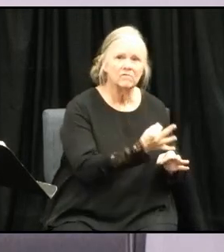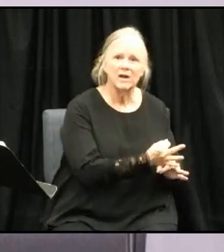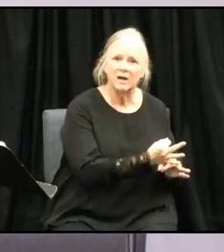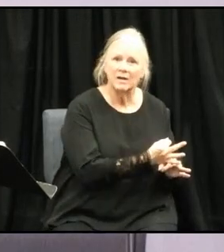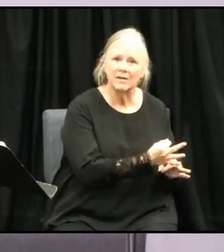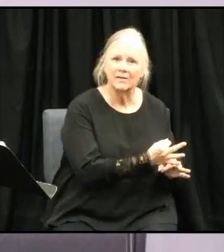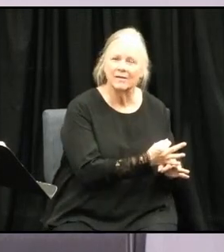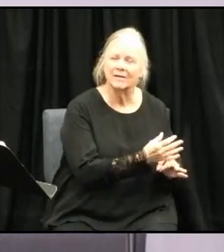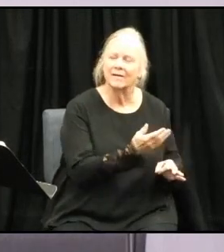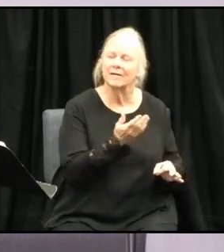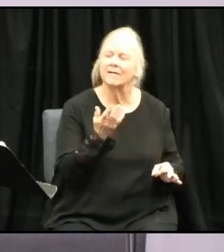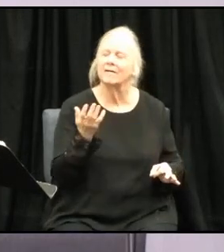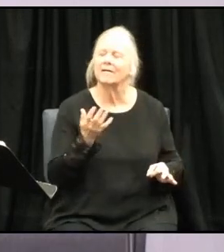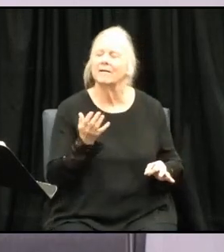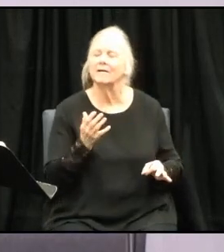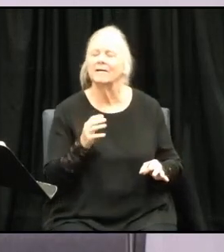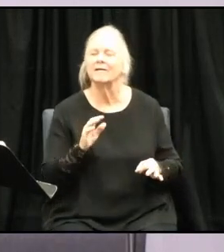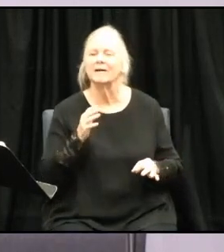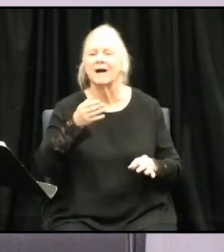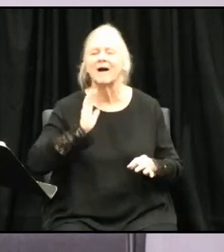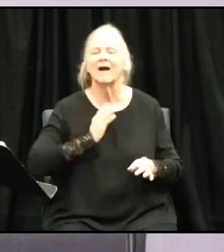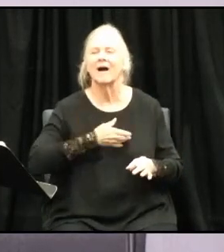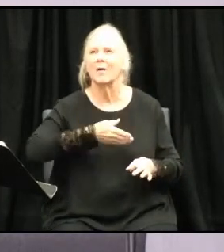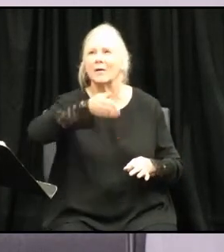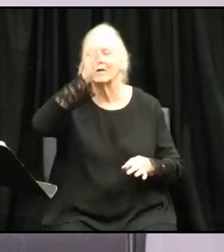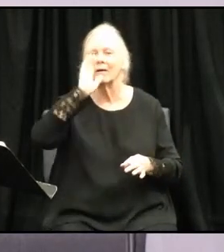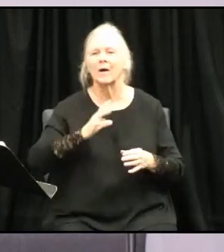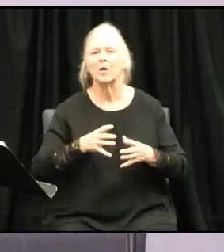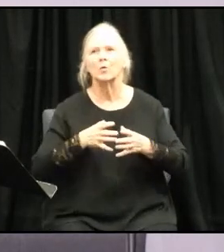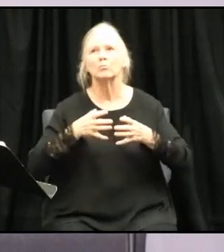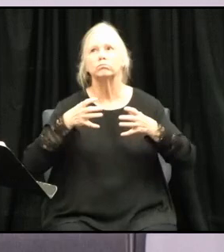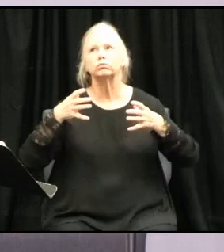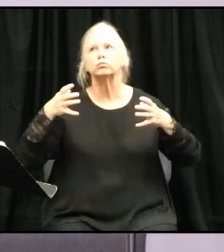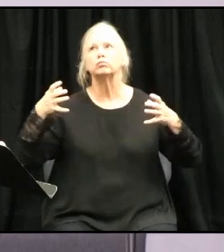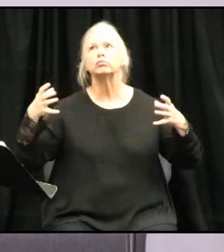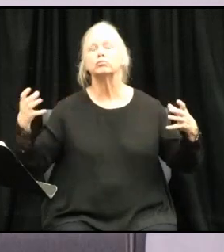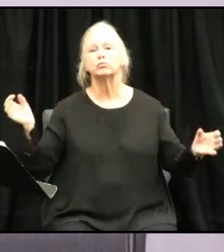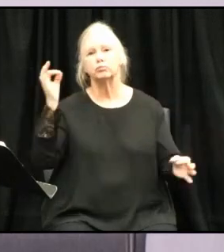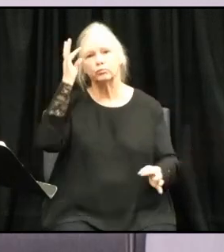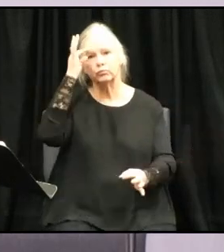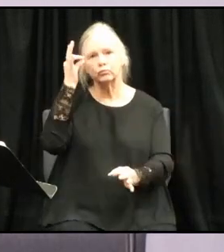How faithful is our God? Amen.